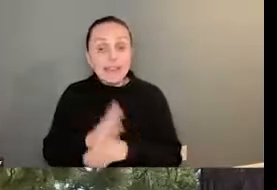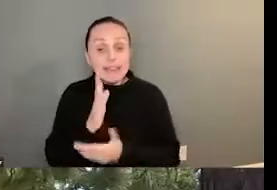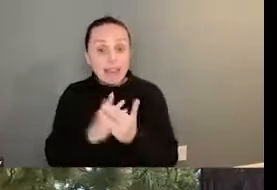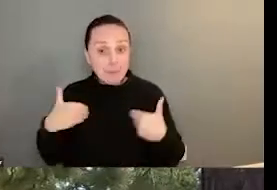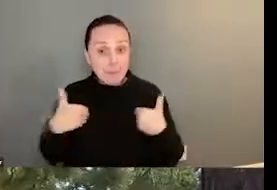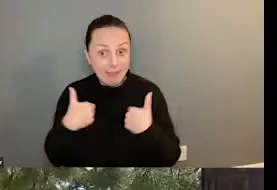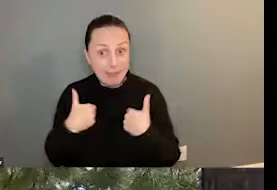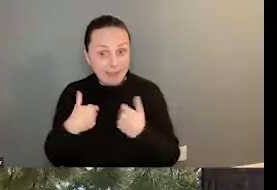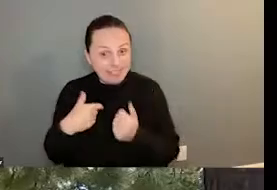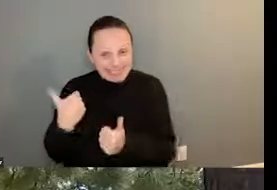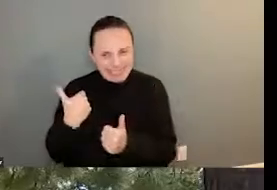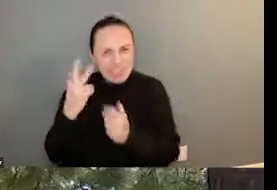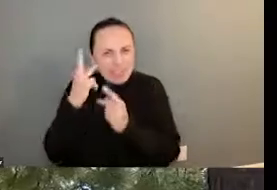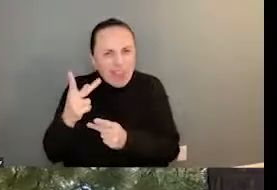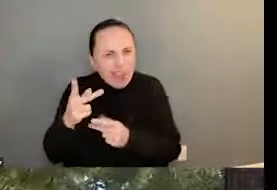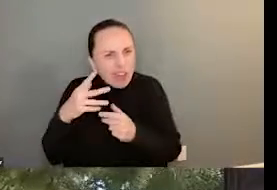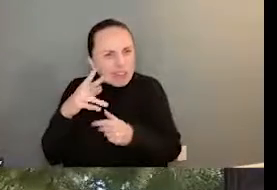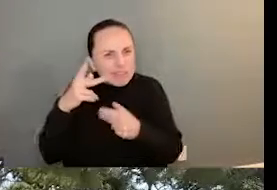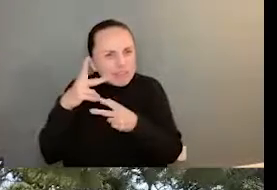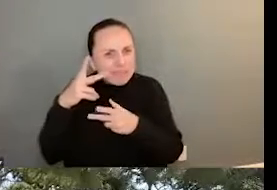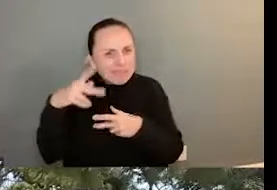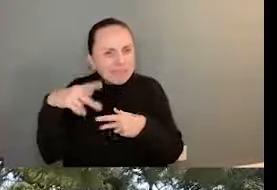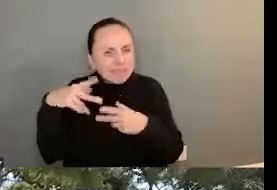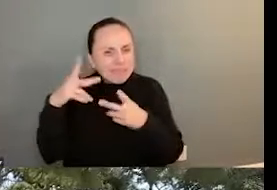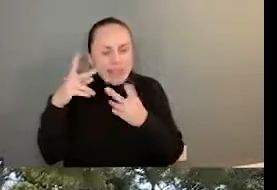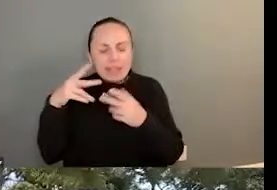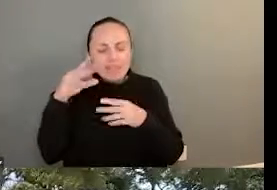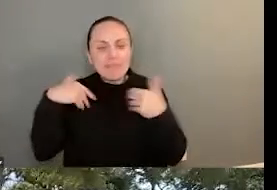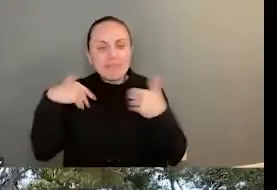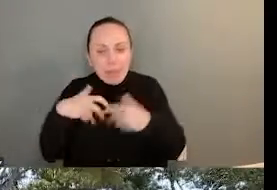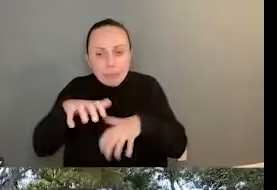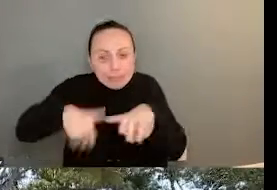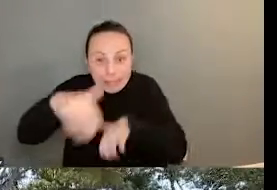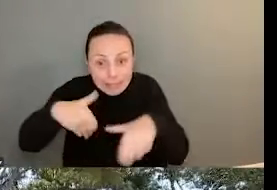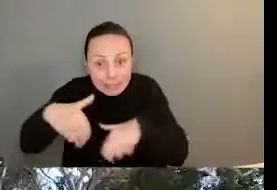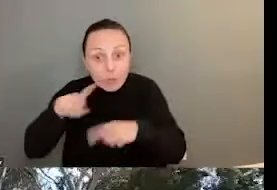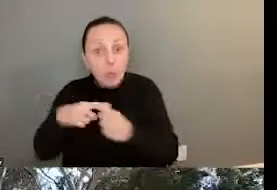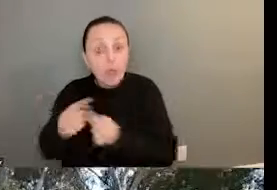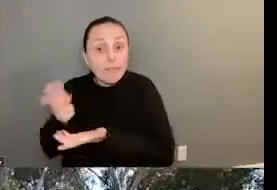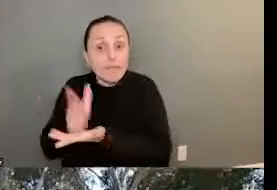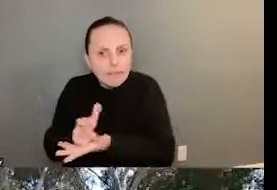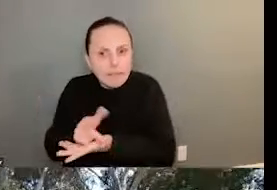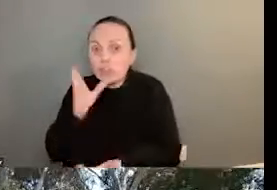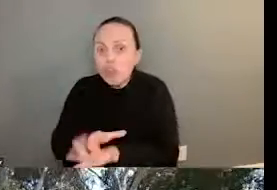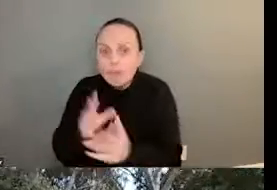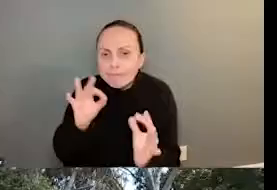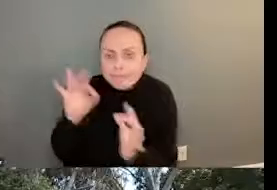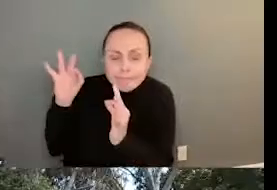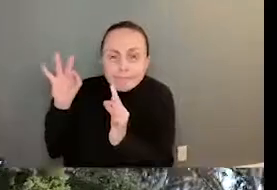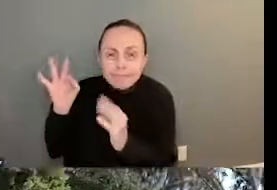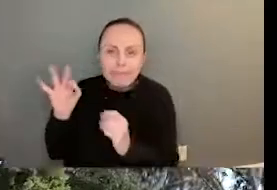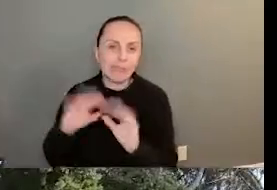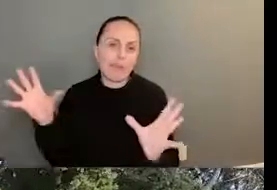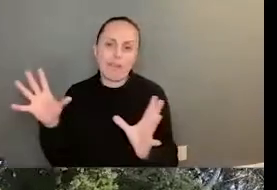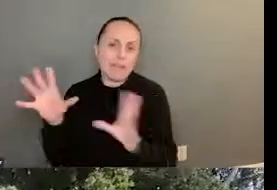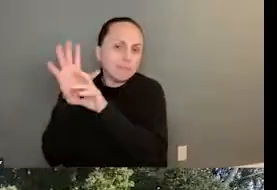in particular that you saw that was digging and rooting around, stopped when I stopped the car, which is just a telltale sign that they